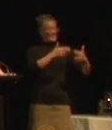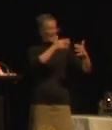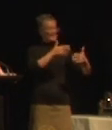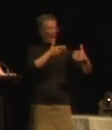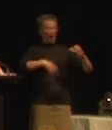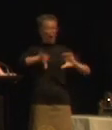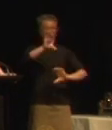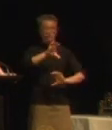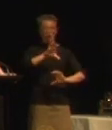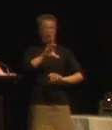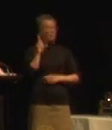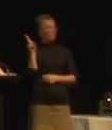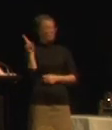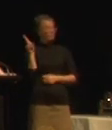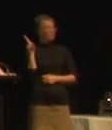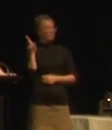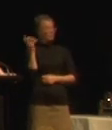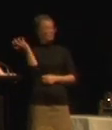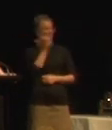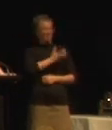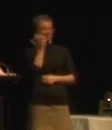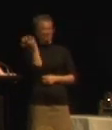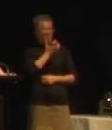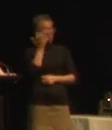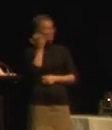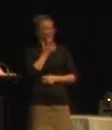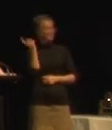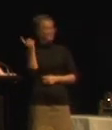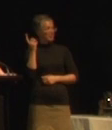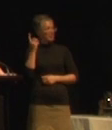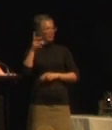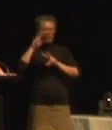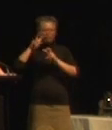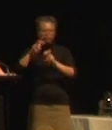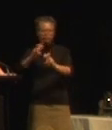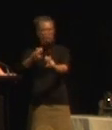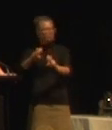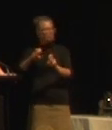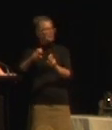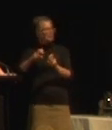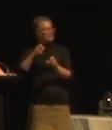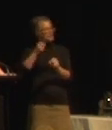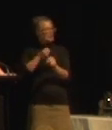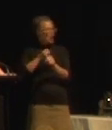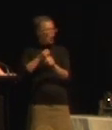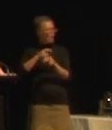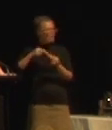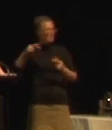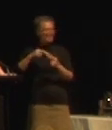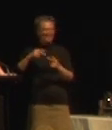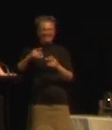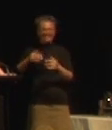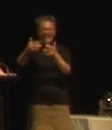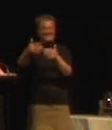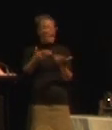about this site, Wikigenomes, for exploring genome data? Here is open data chlamydia